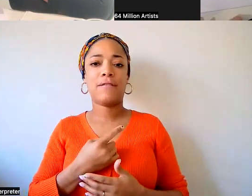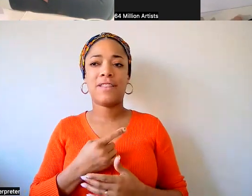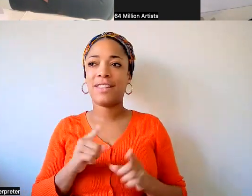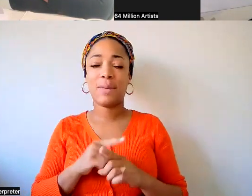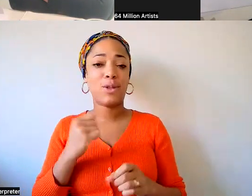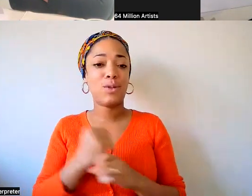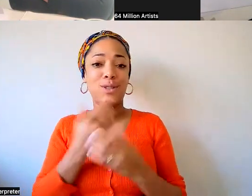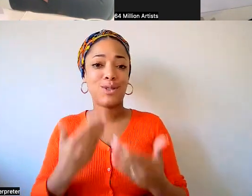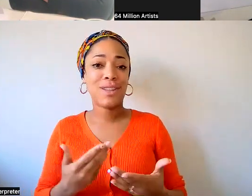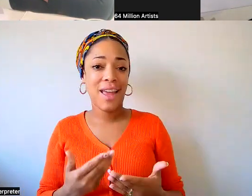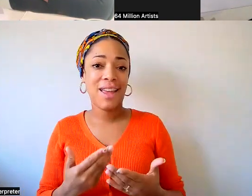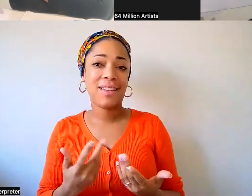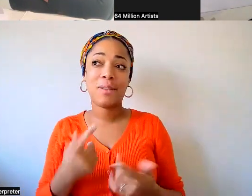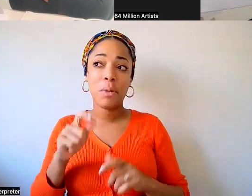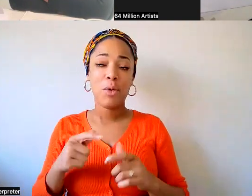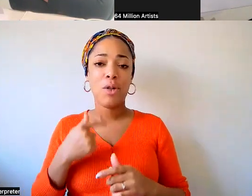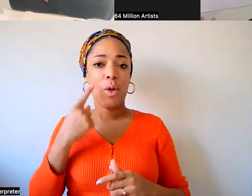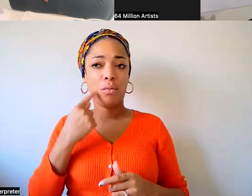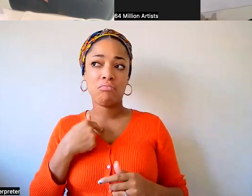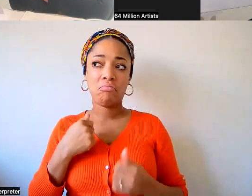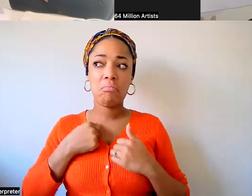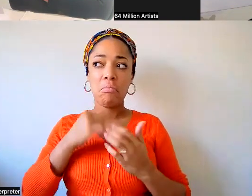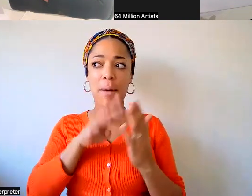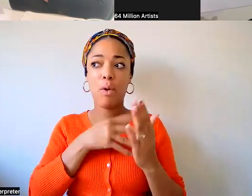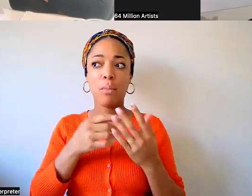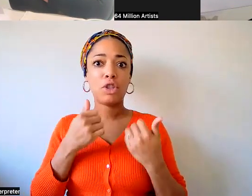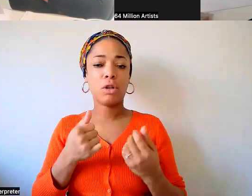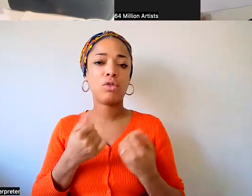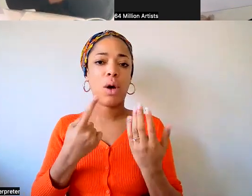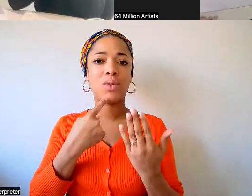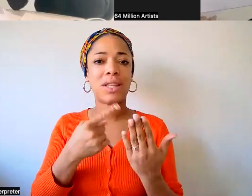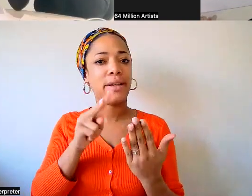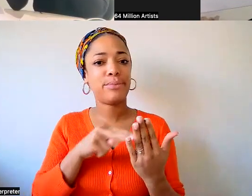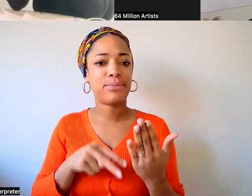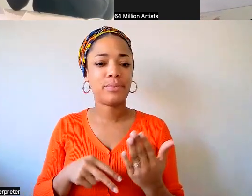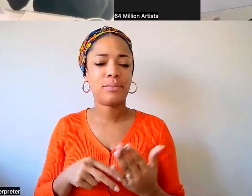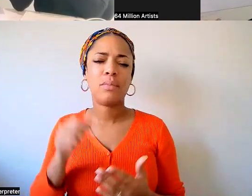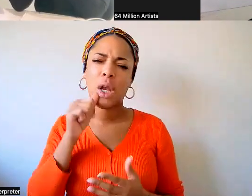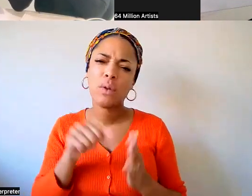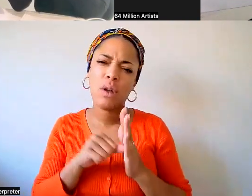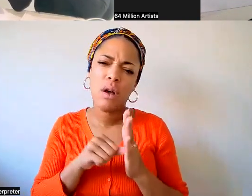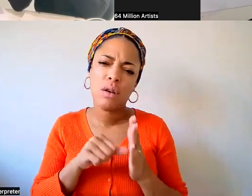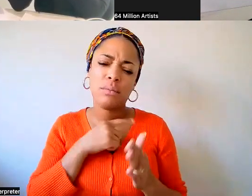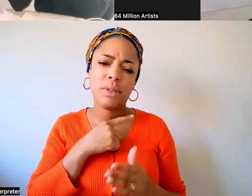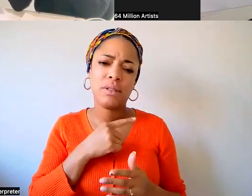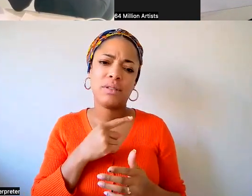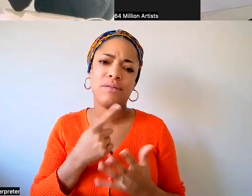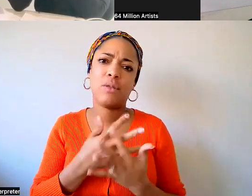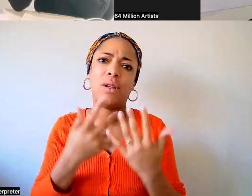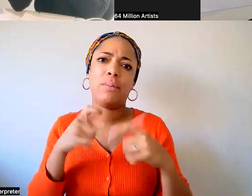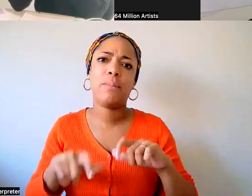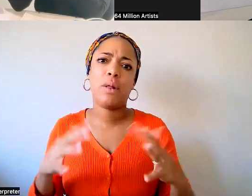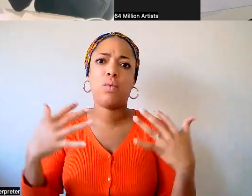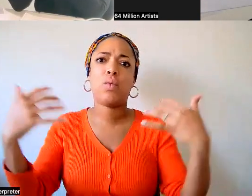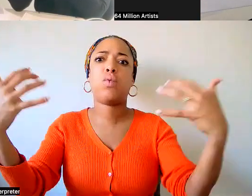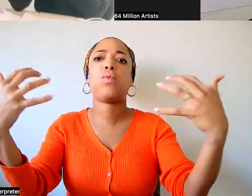we've heard. Mm. All right. Trust that. If you trust it, you won't be nervous. Yeah. All right. I know it's hard because you stand up in front of people, sometimes in